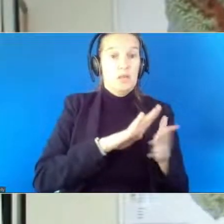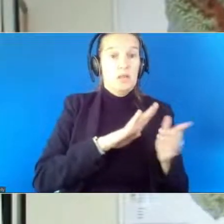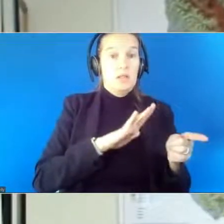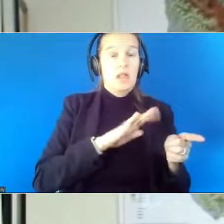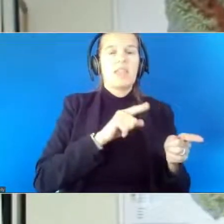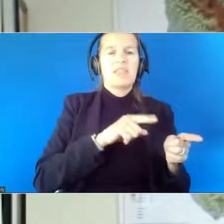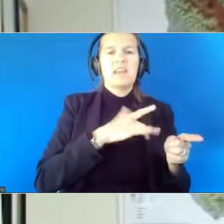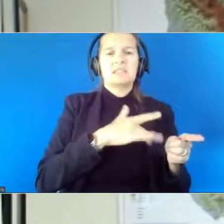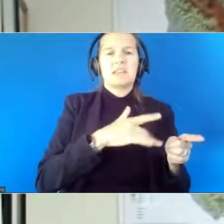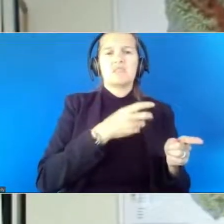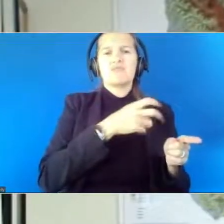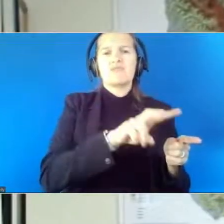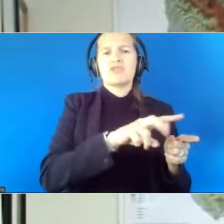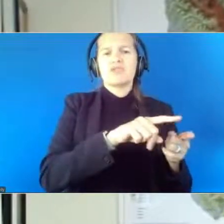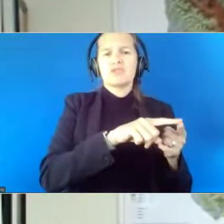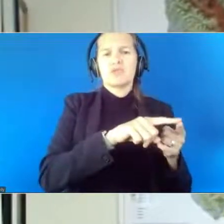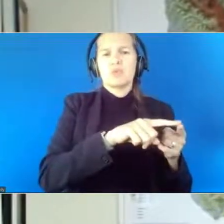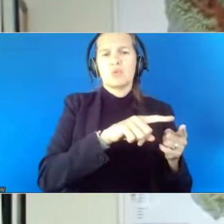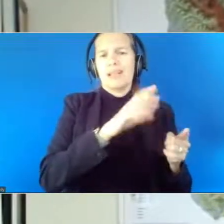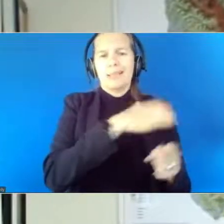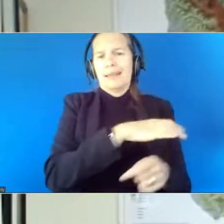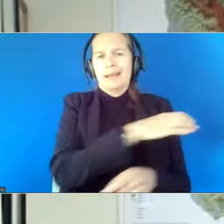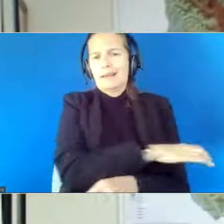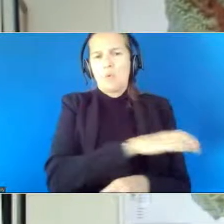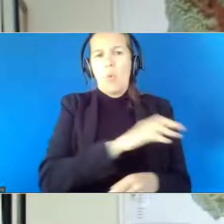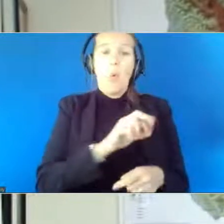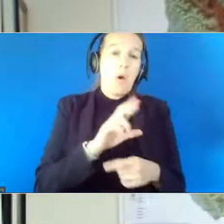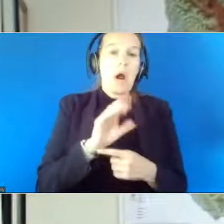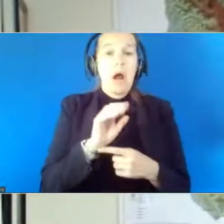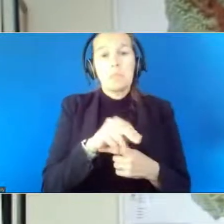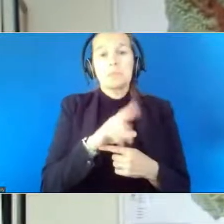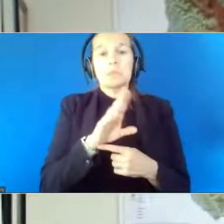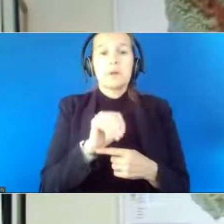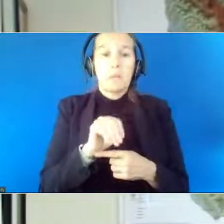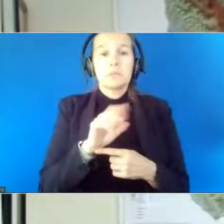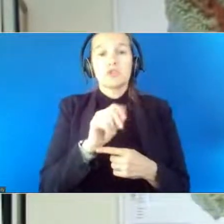to a clinic or the OptumServe, especially if they have symptoms.